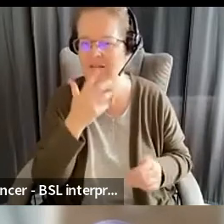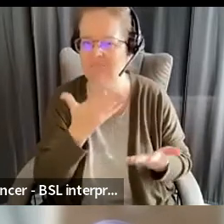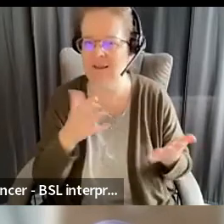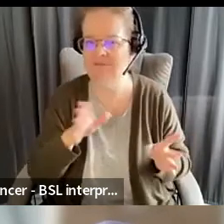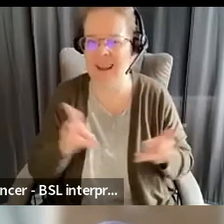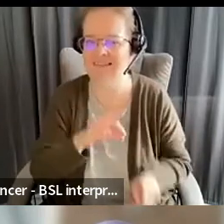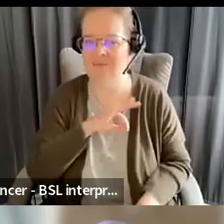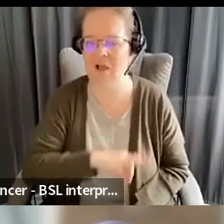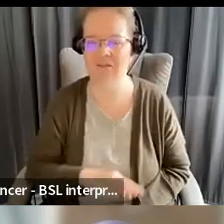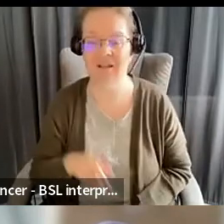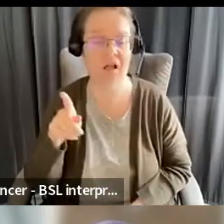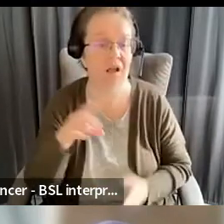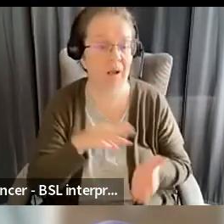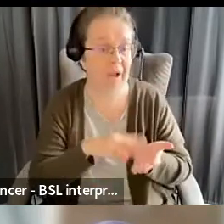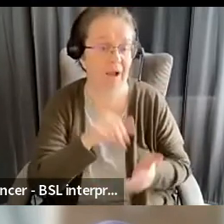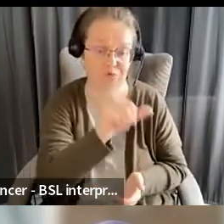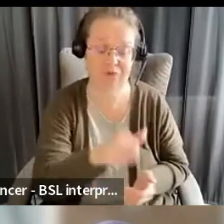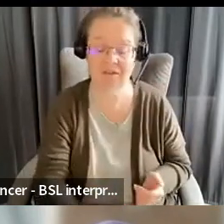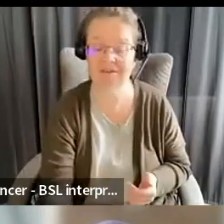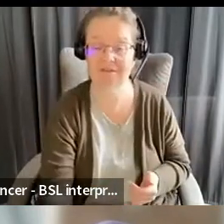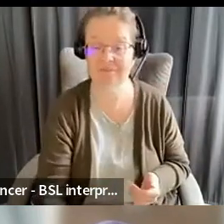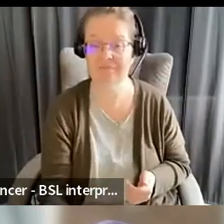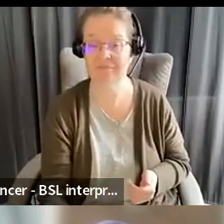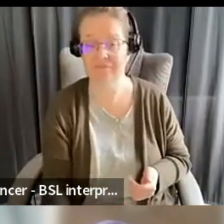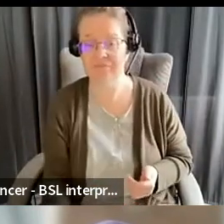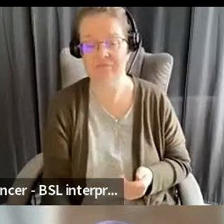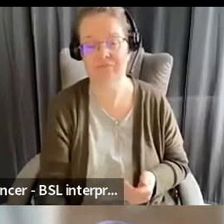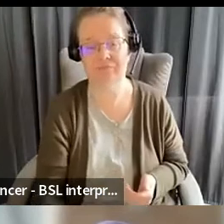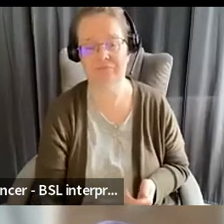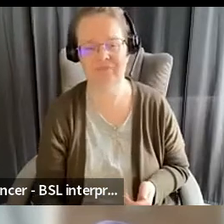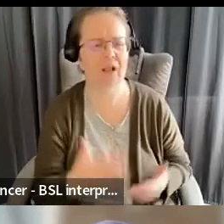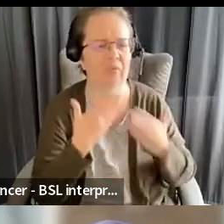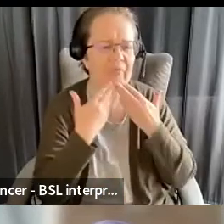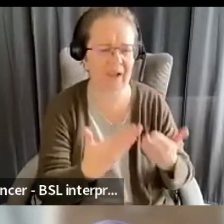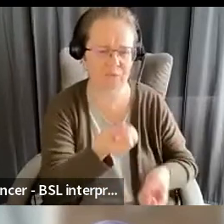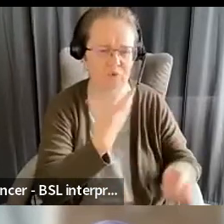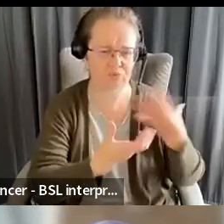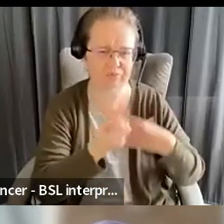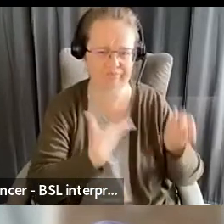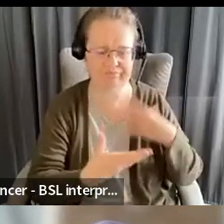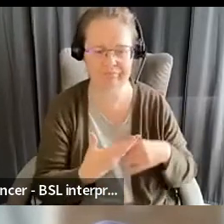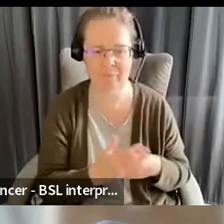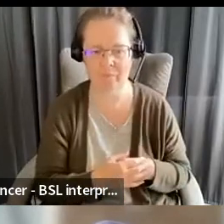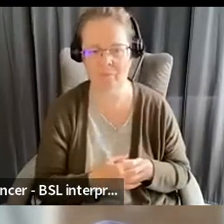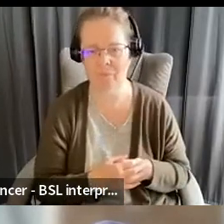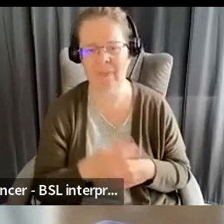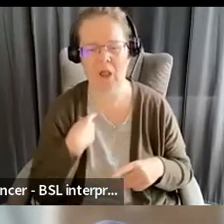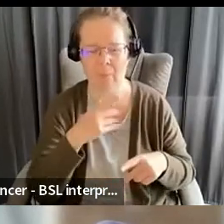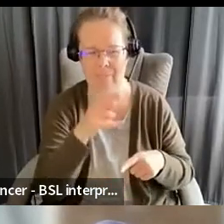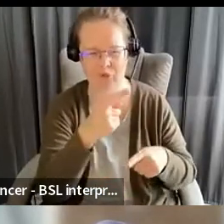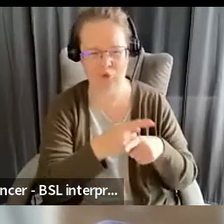Absolutely, no, that's really great. And thanks so much for sharing. We'll come back to touching on this a little bit